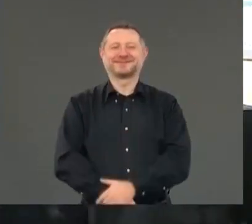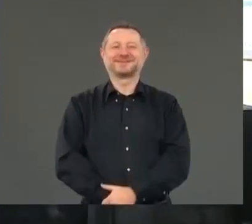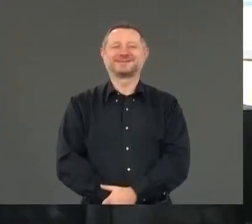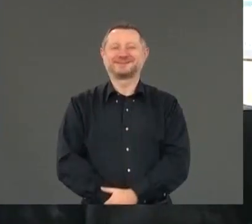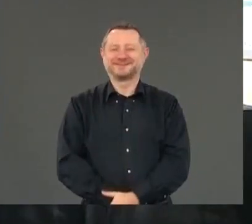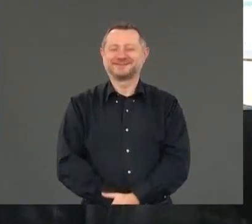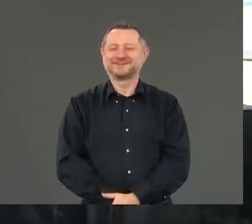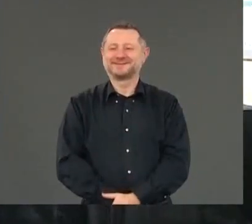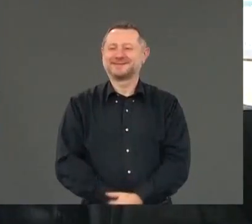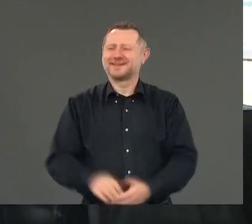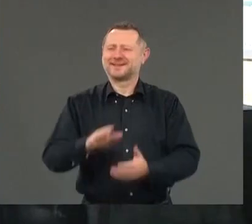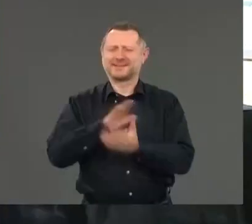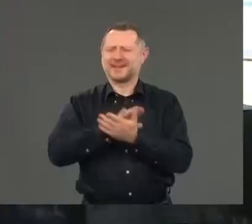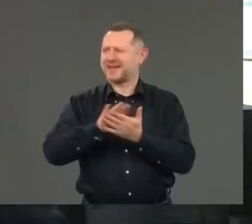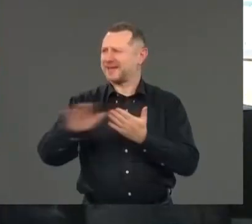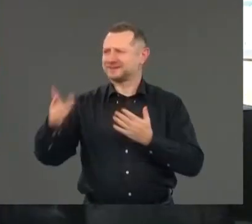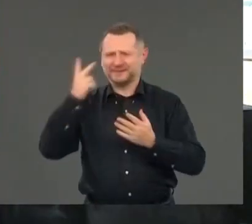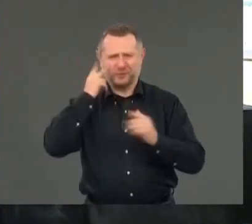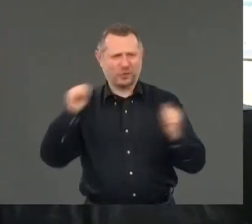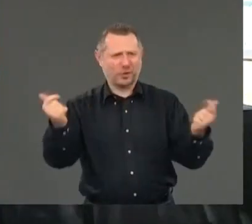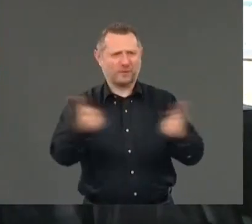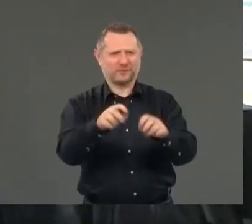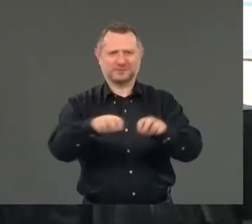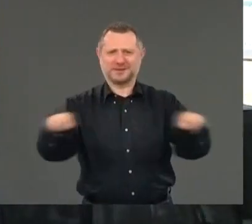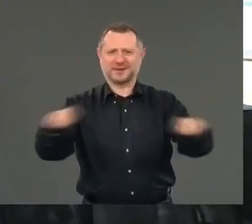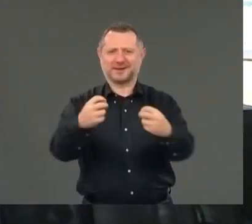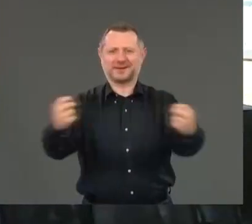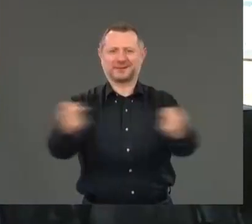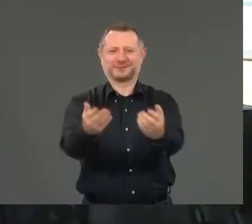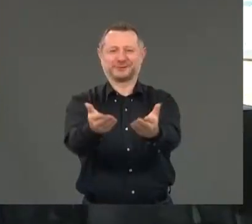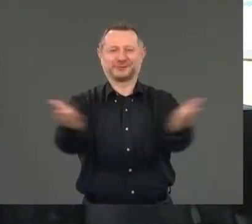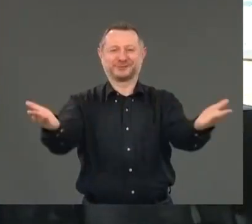Pleasure to see all of you here today.